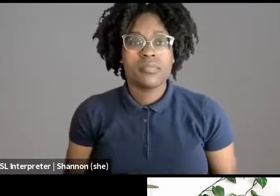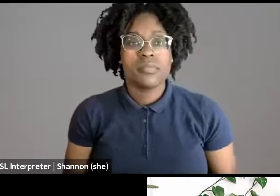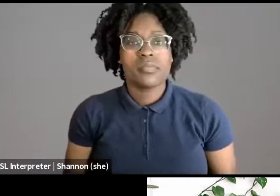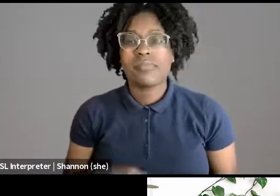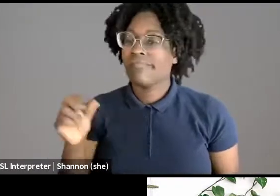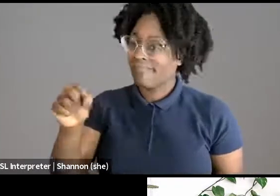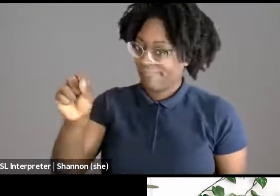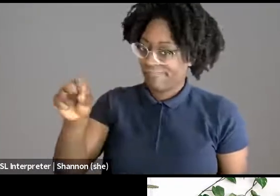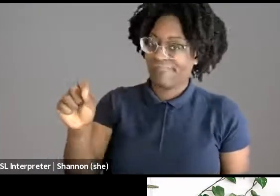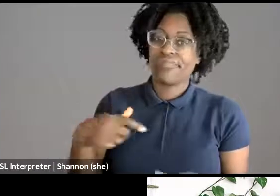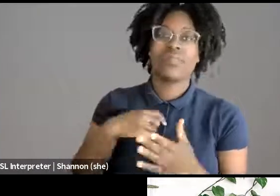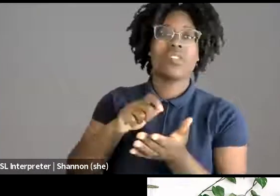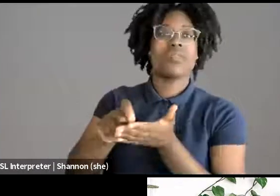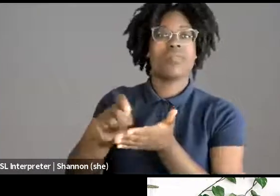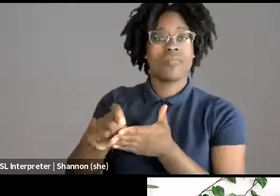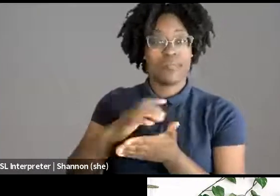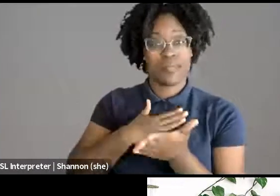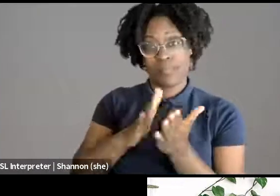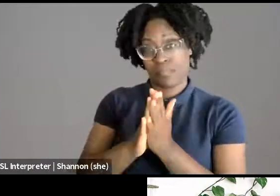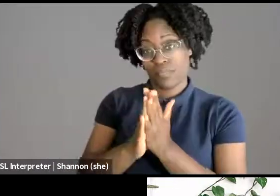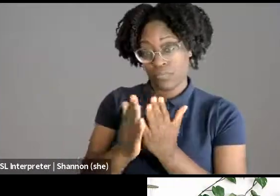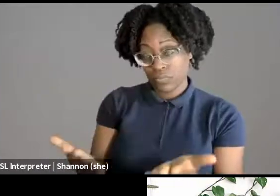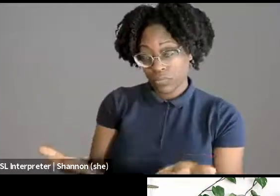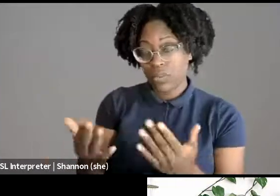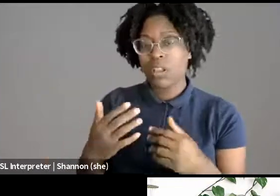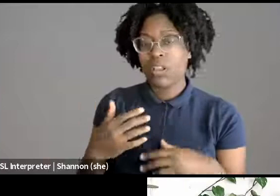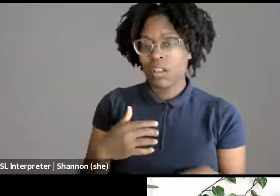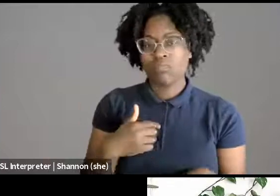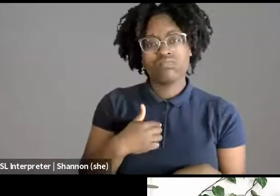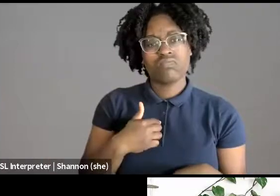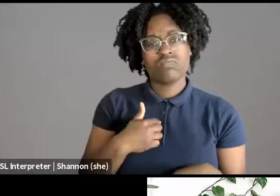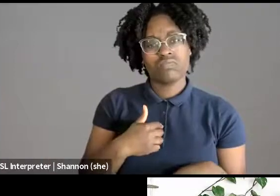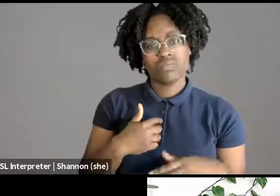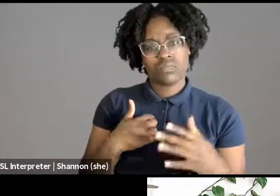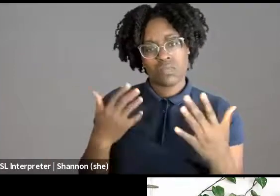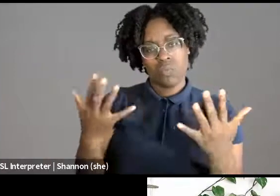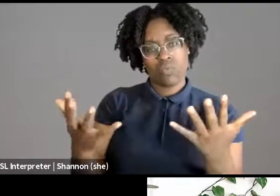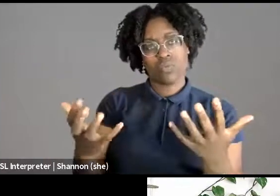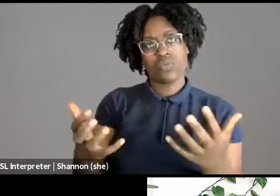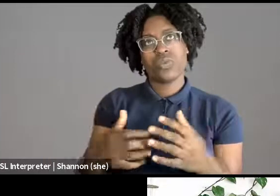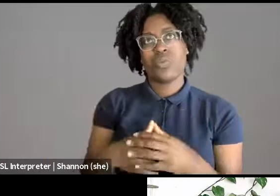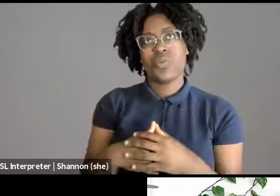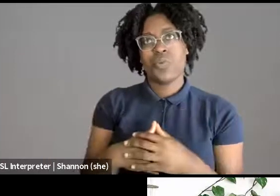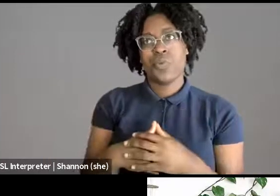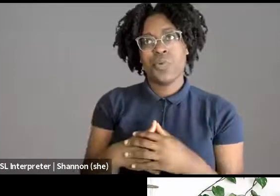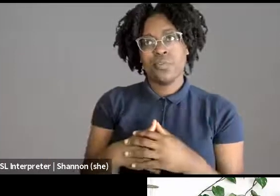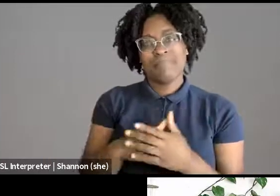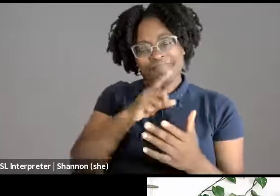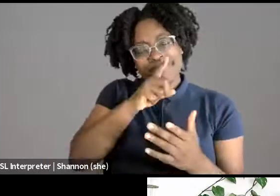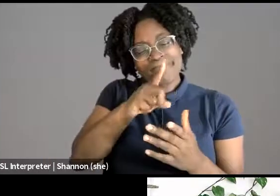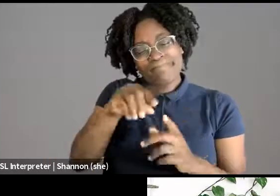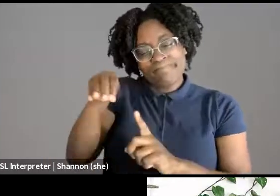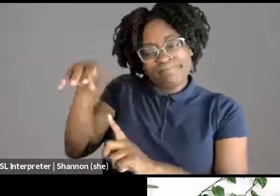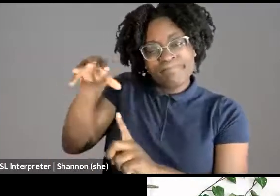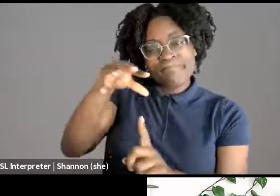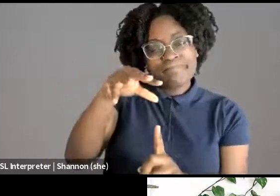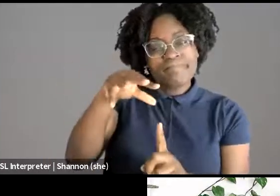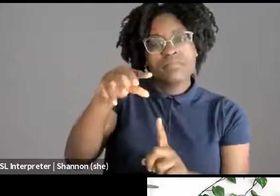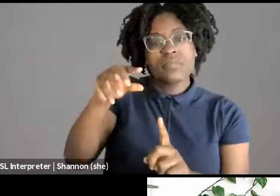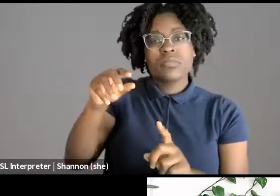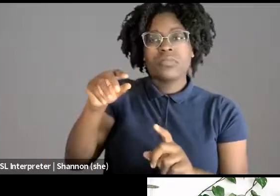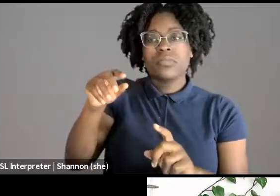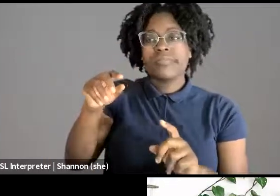acknowledge some of the people who had completely cultures who had completely been wiped out